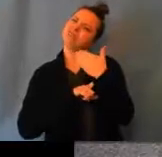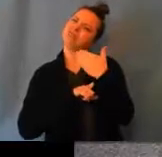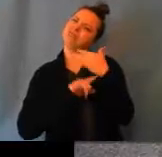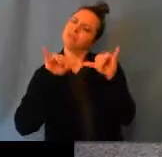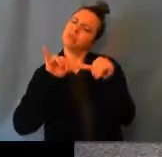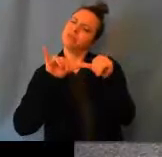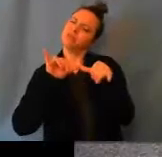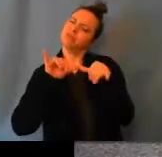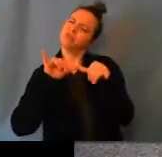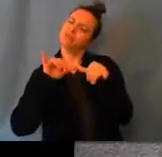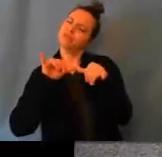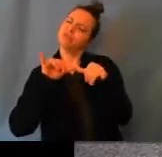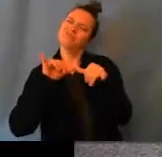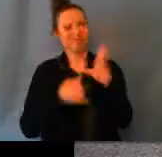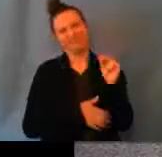something was?